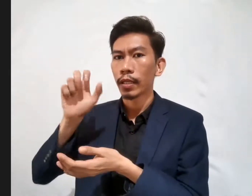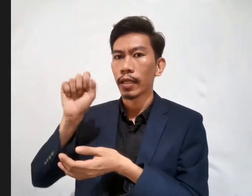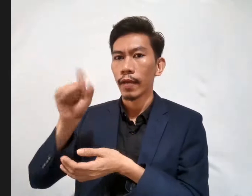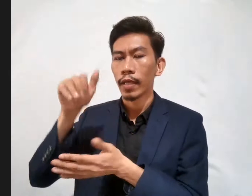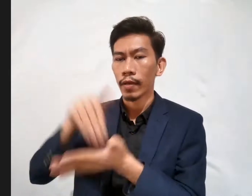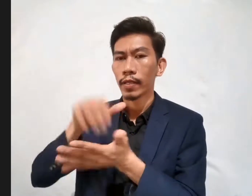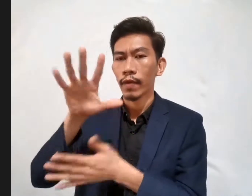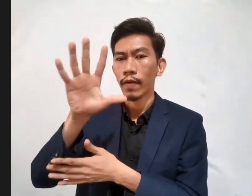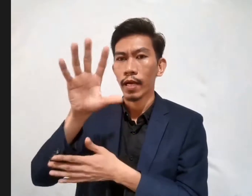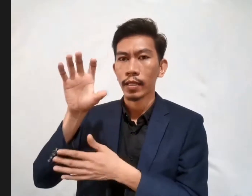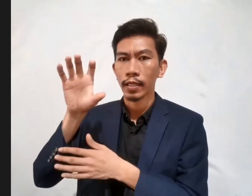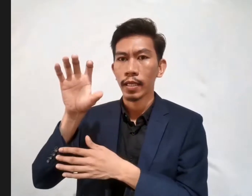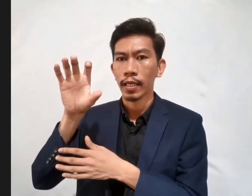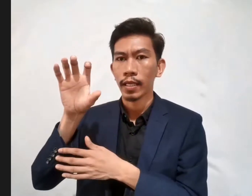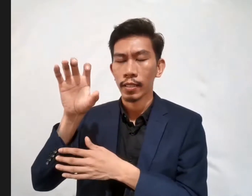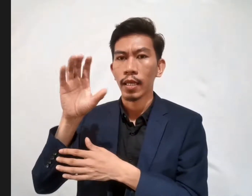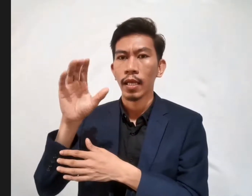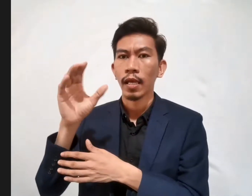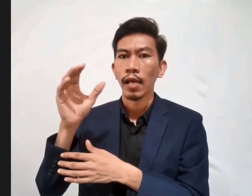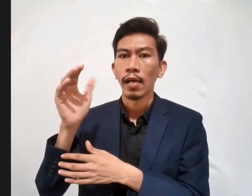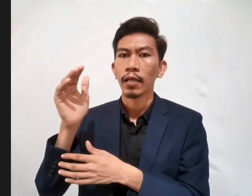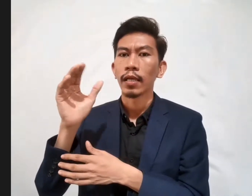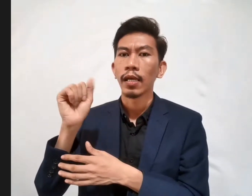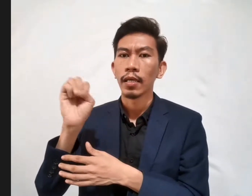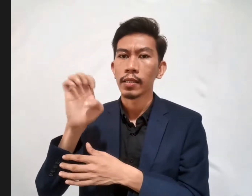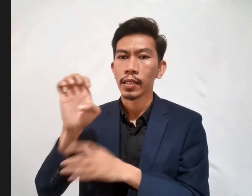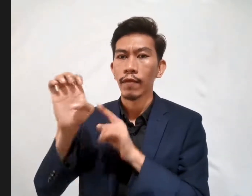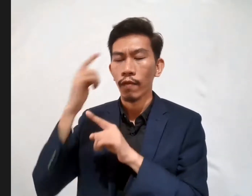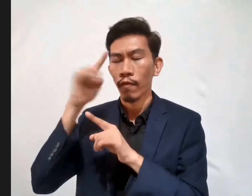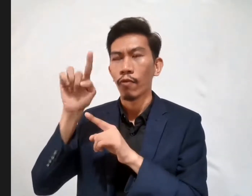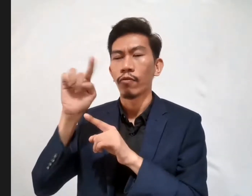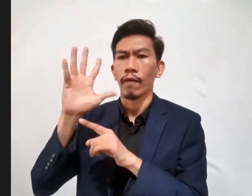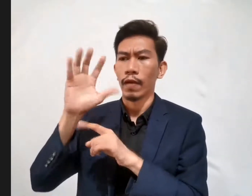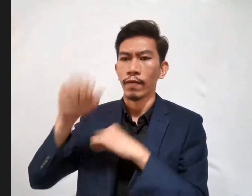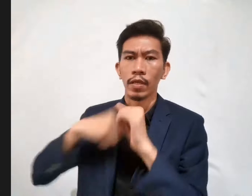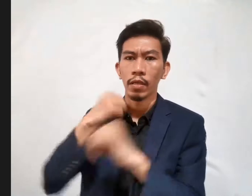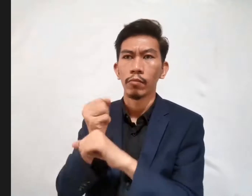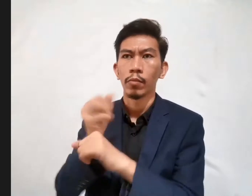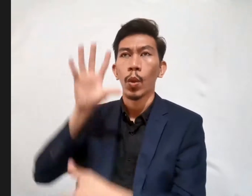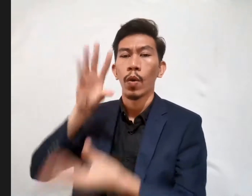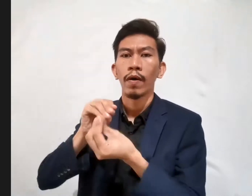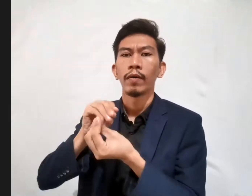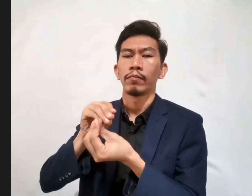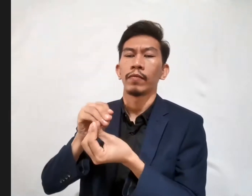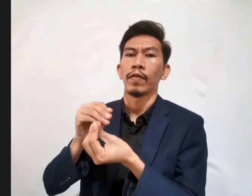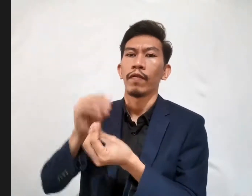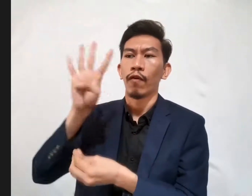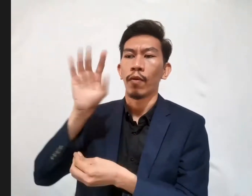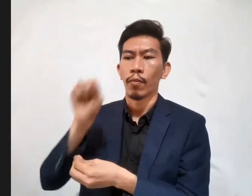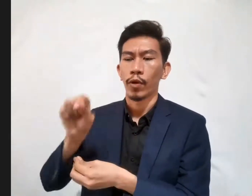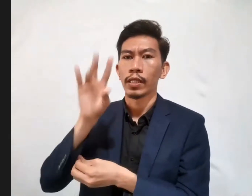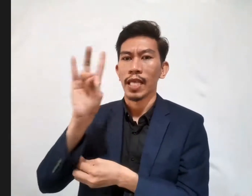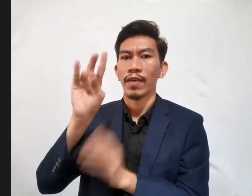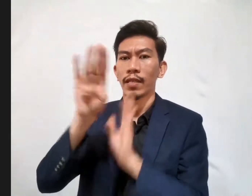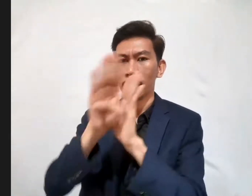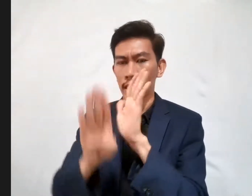311,500 case rate to patients for those 5 years, totaling 4.7 billion